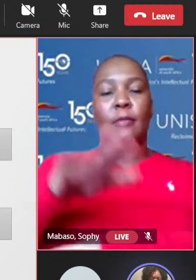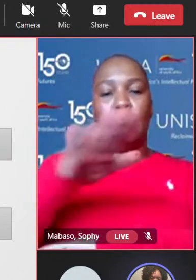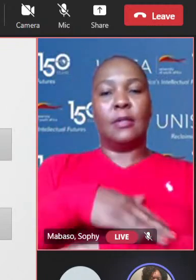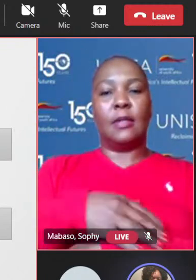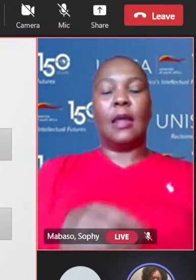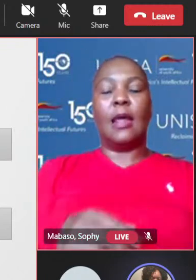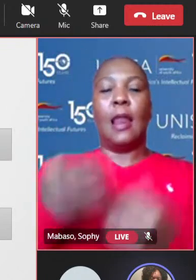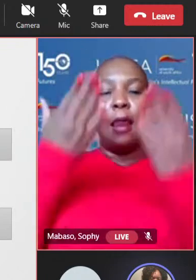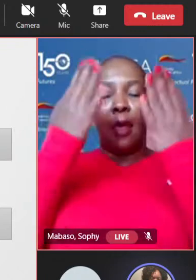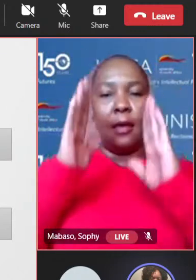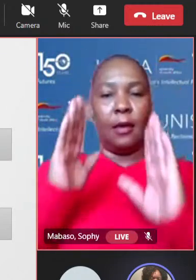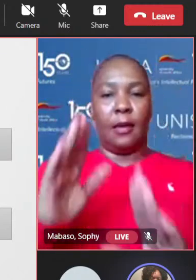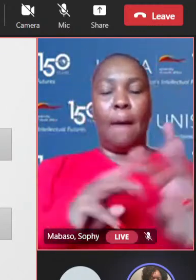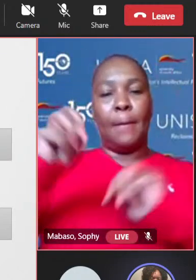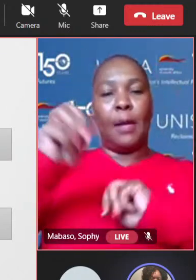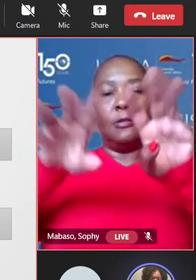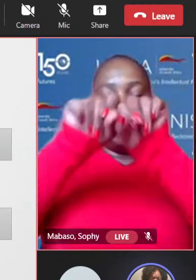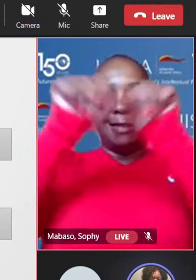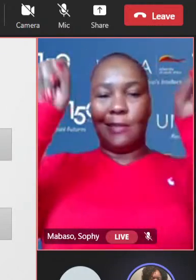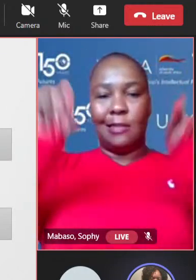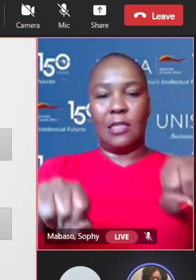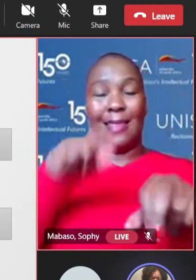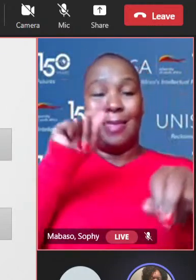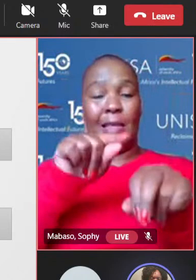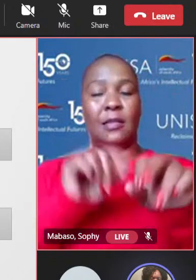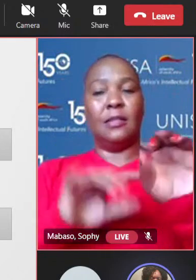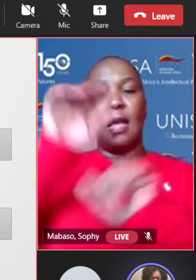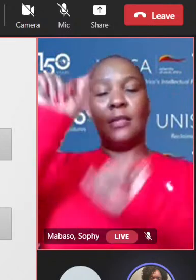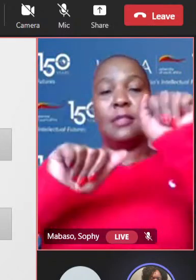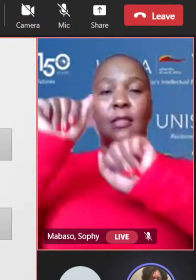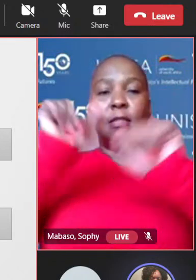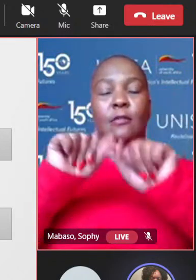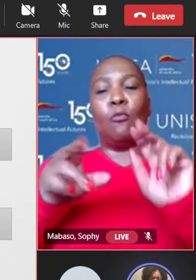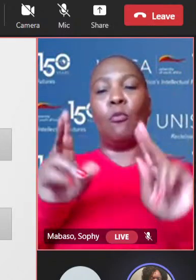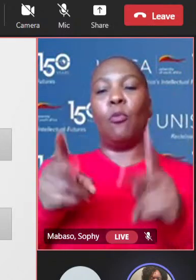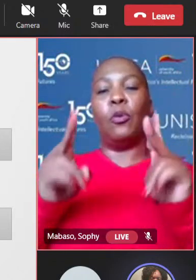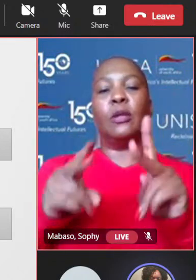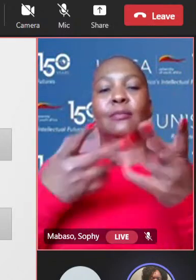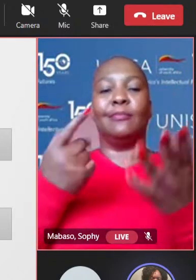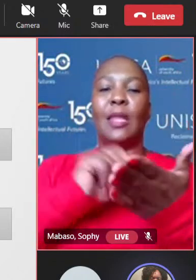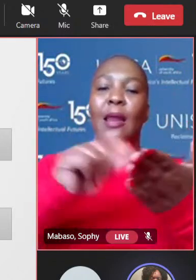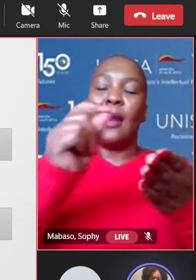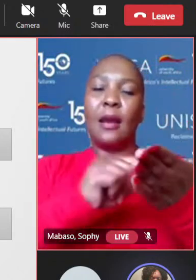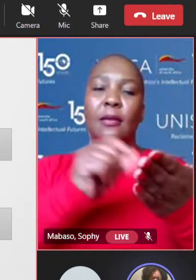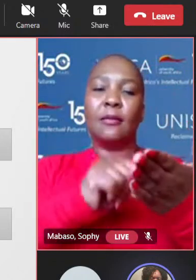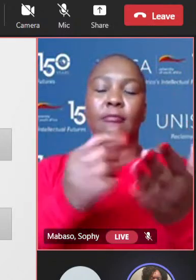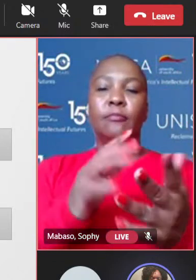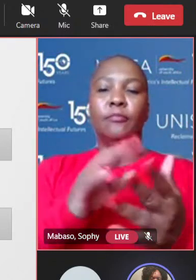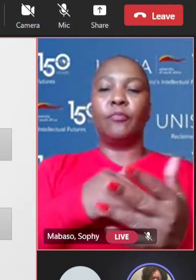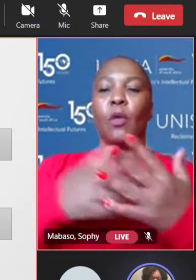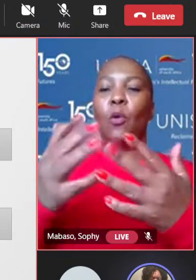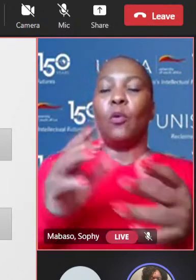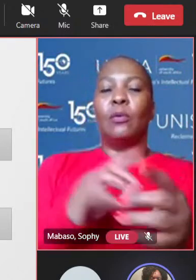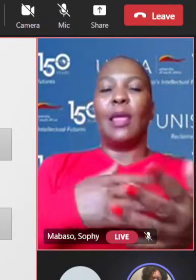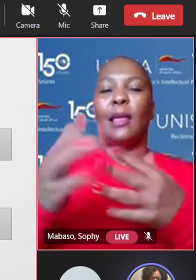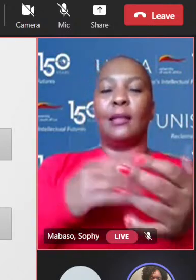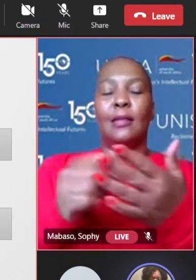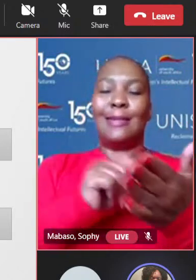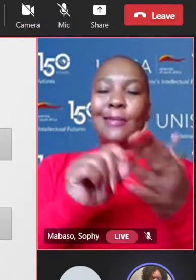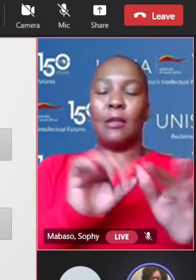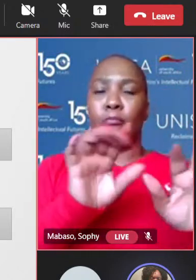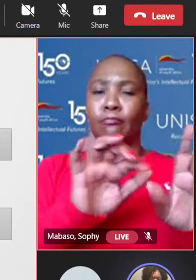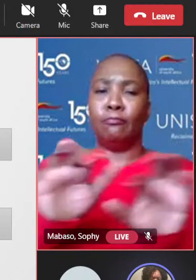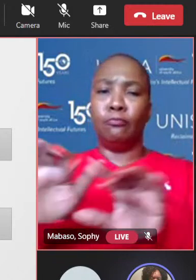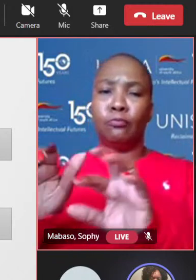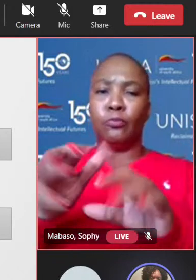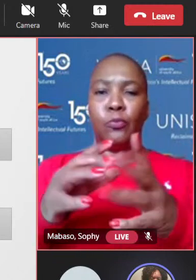system. So with this type of assignments, the normal assignments, the student writes whatever they write, they type, and then at the end, they